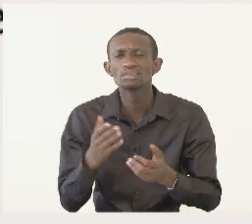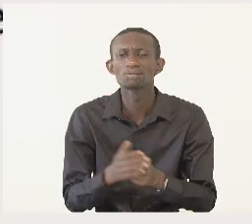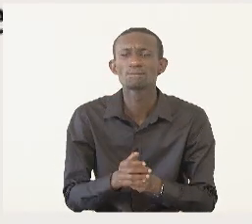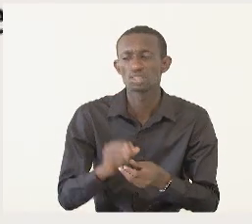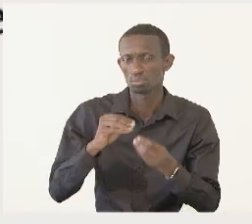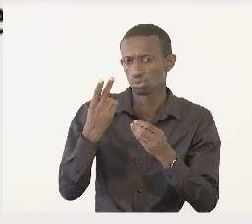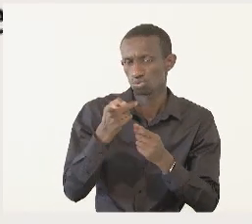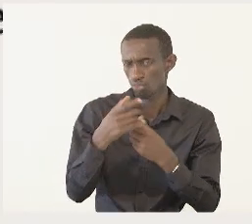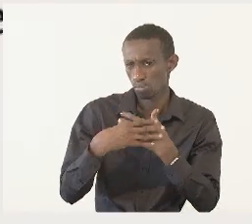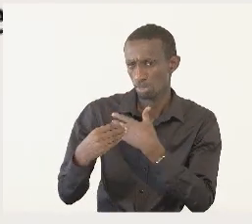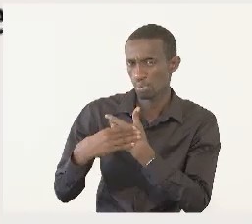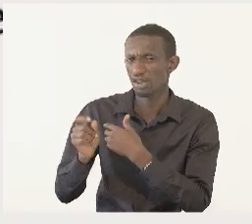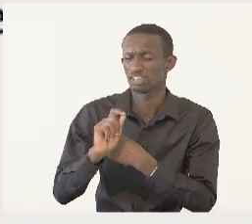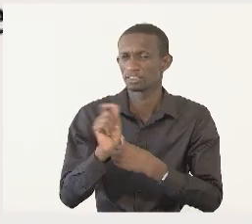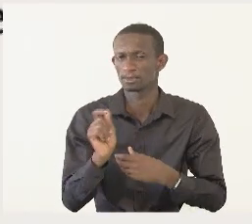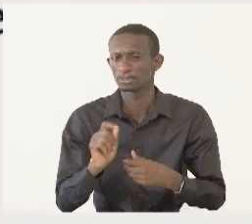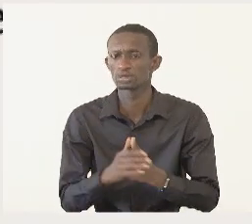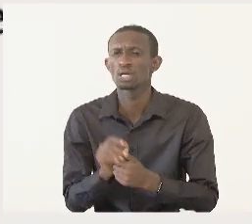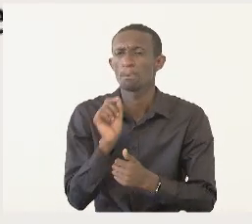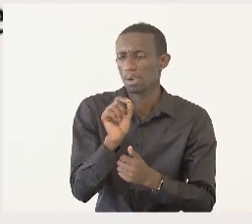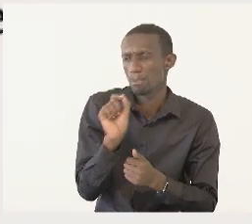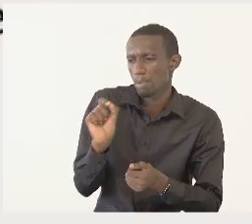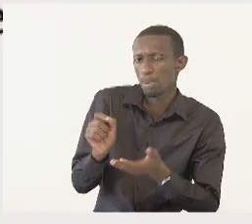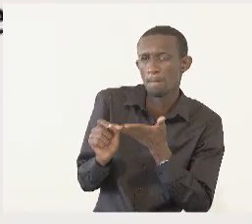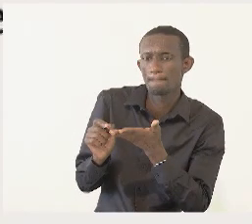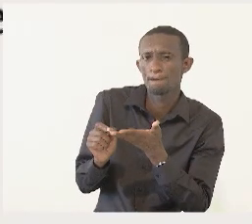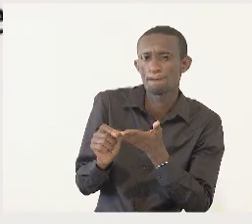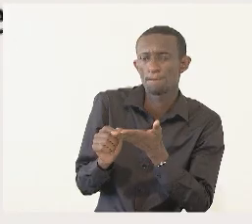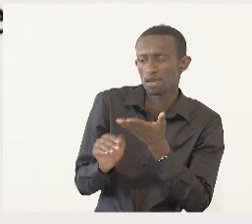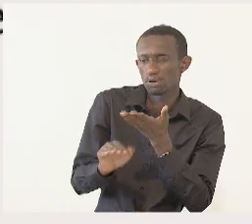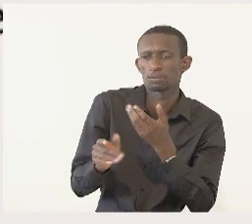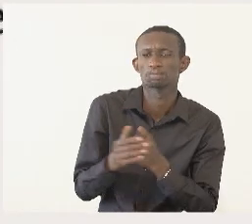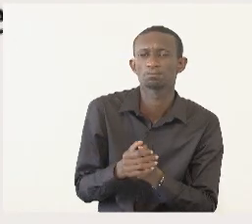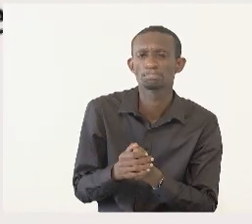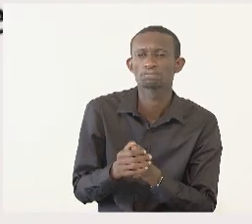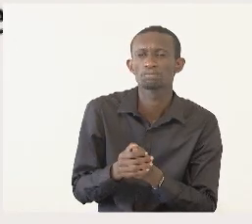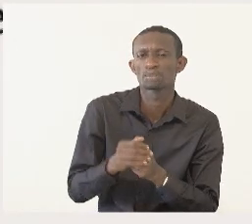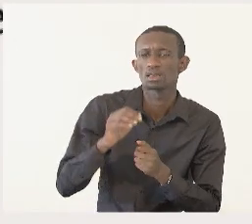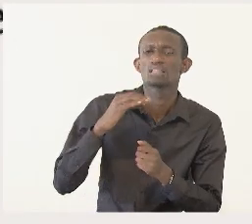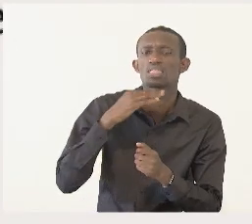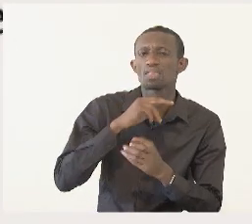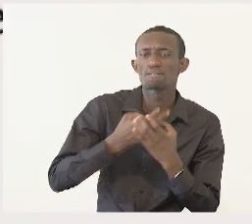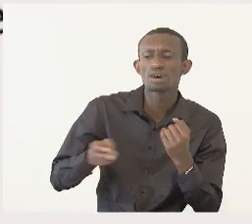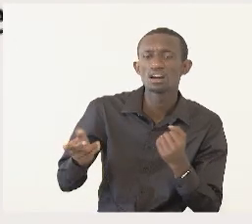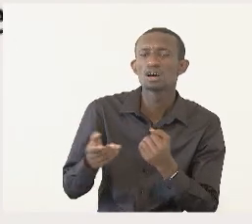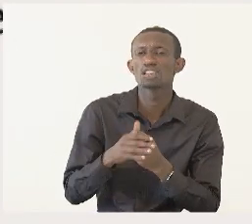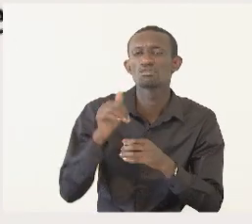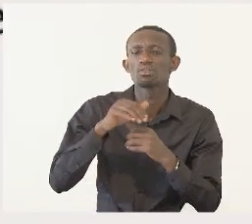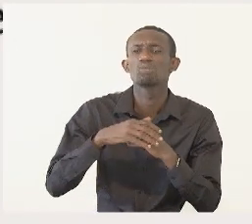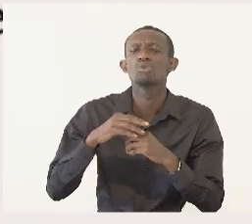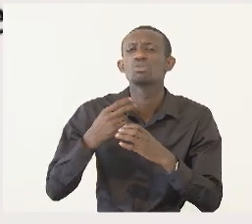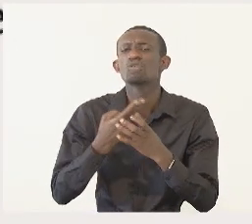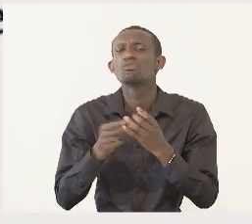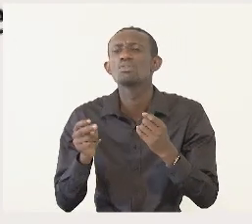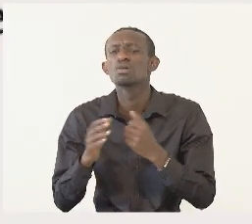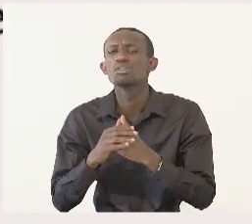copy and fill the blank space in the pages that follows. 1, excretion involves the removal of or